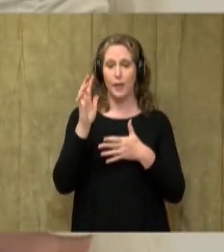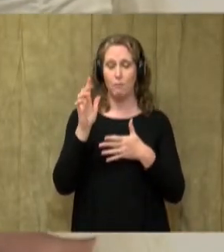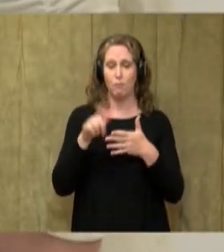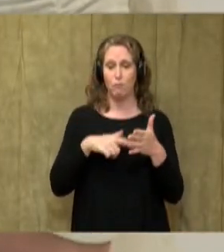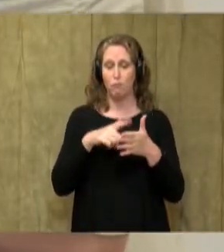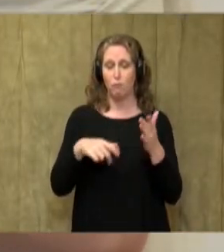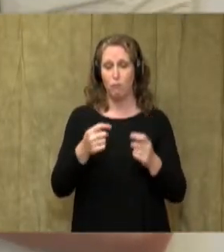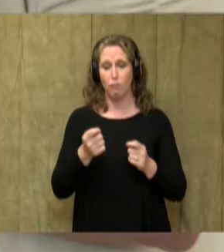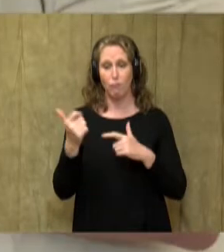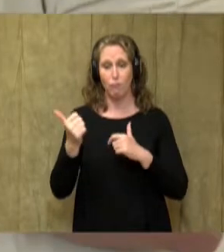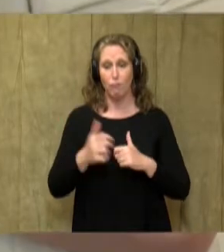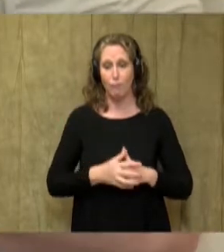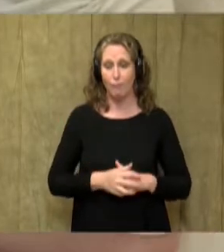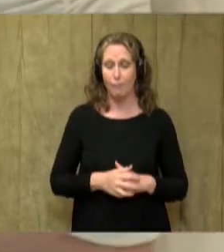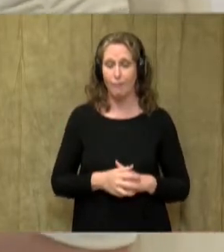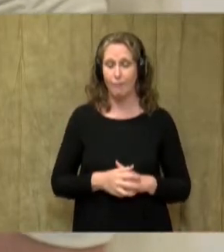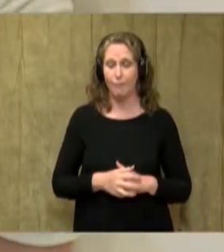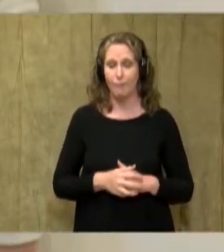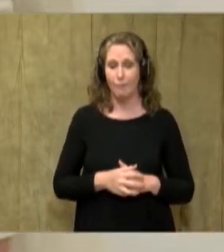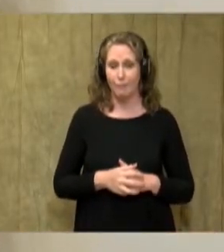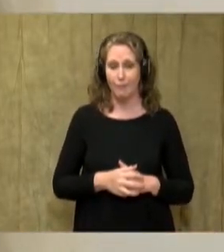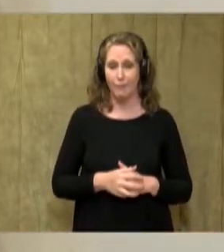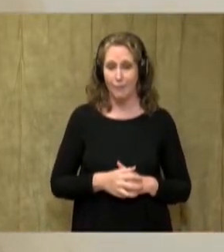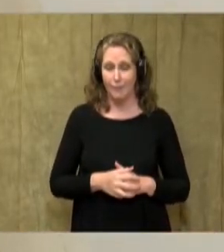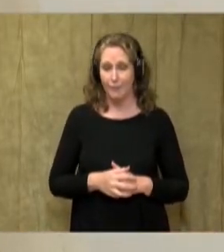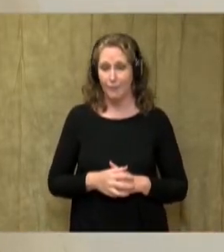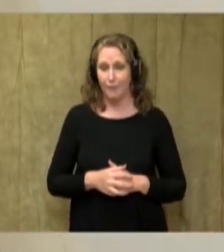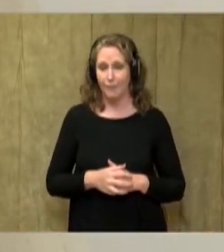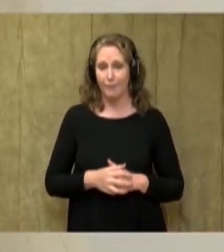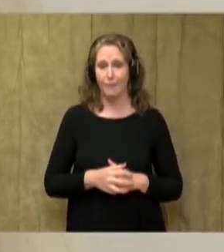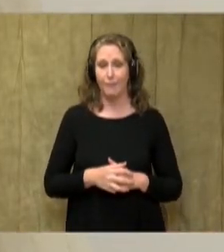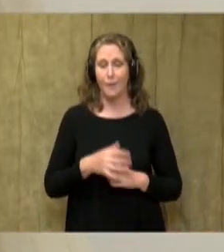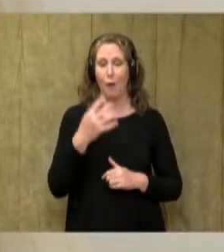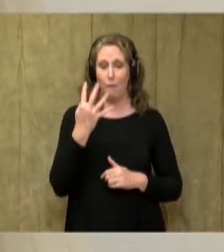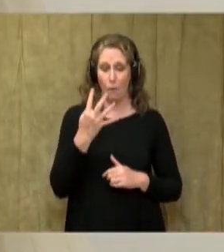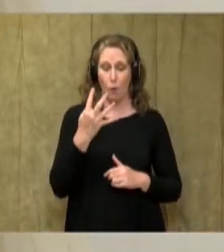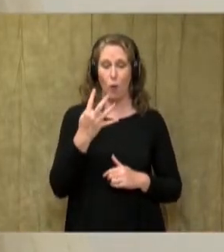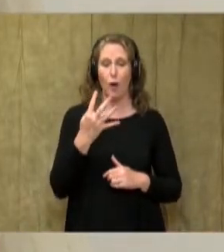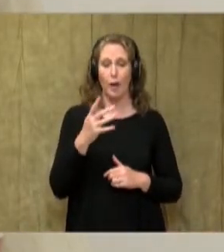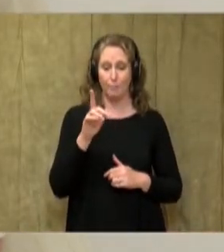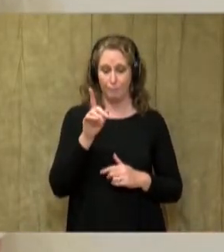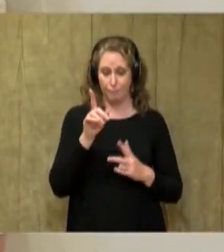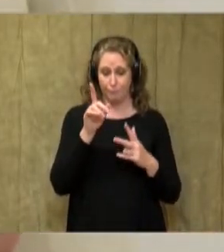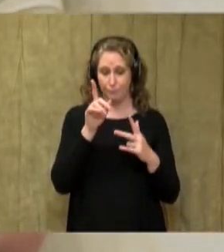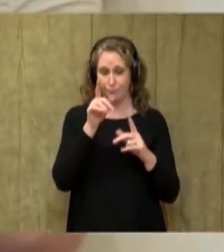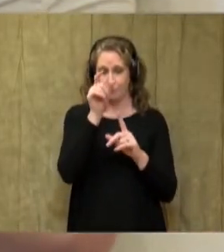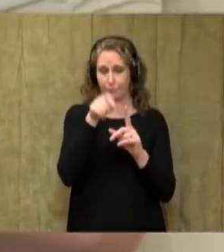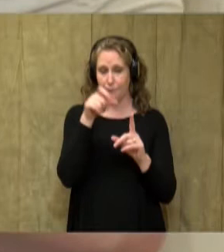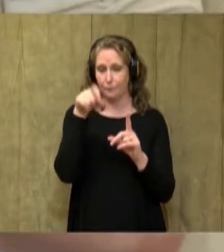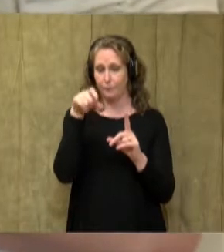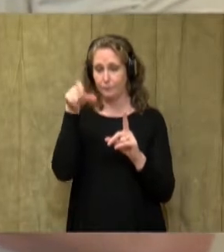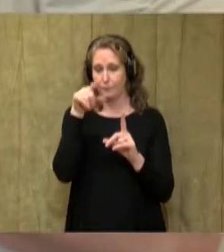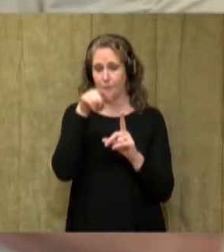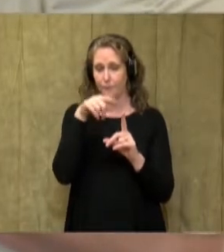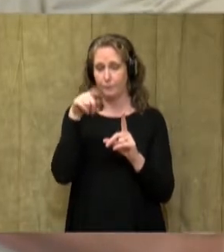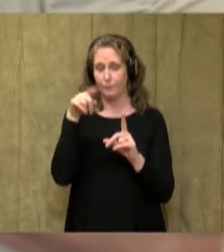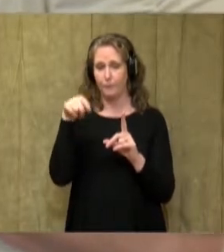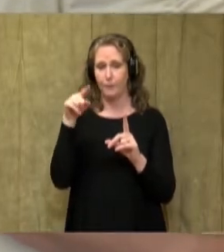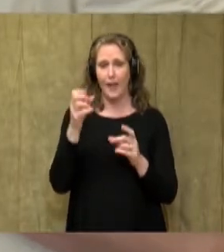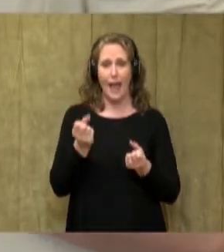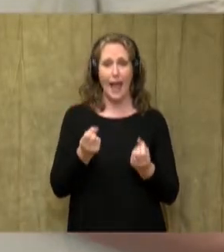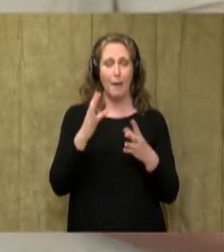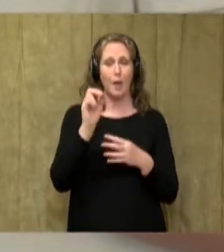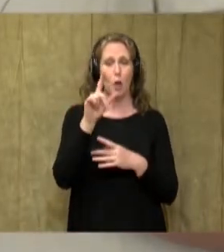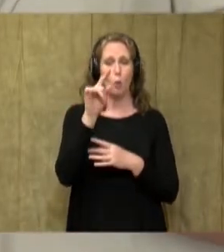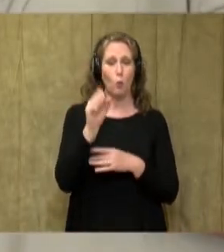away? All right, we need to take away 4 tens. How many ones